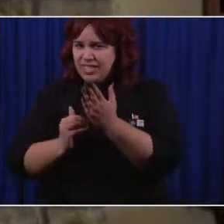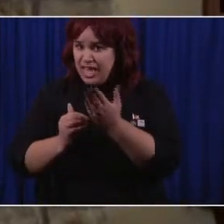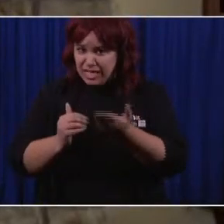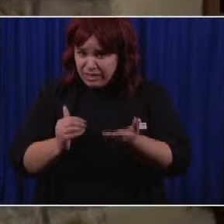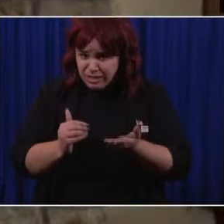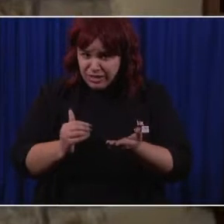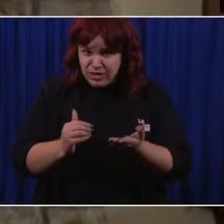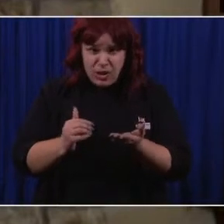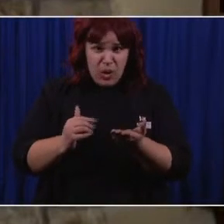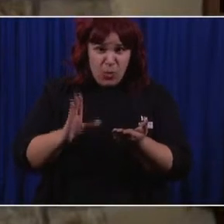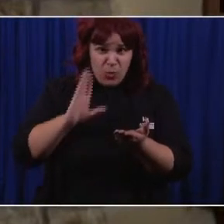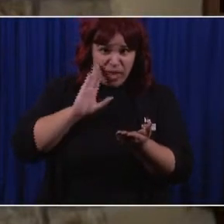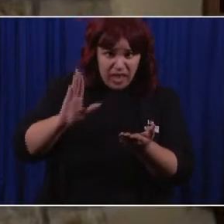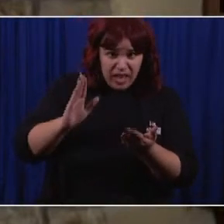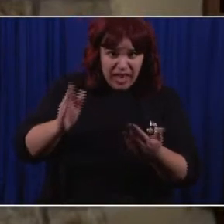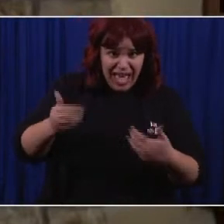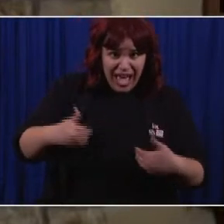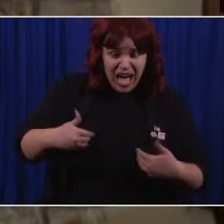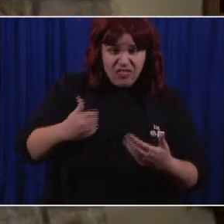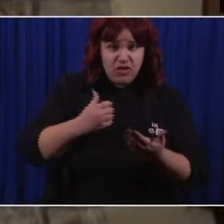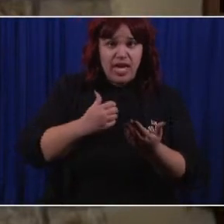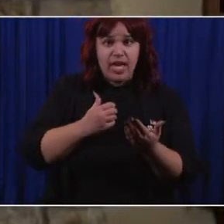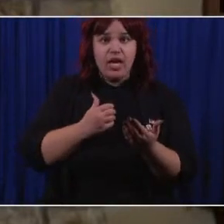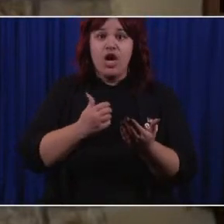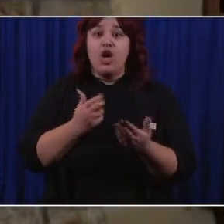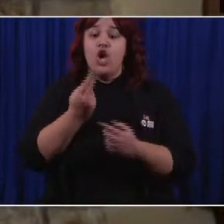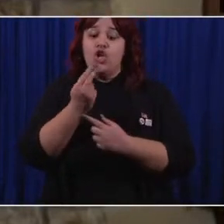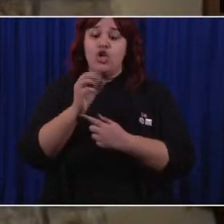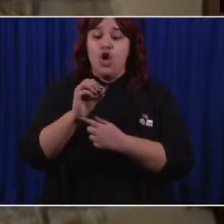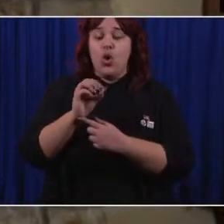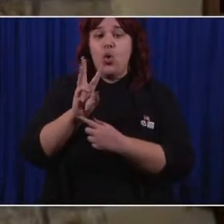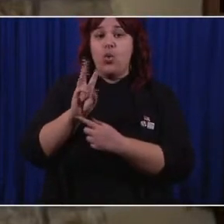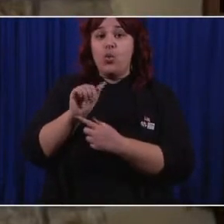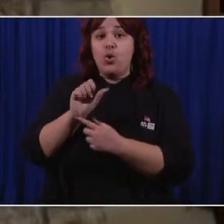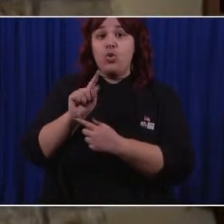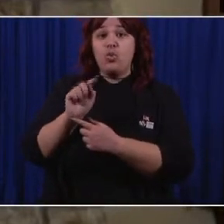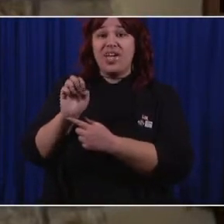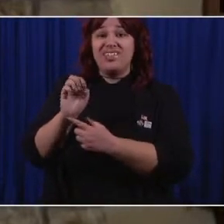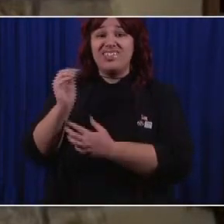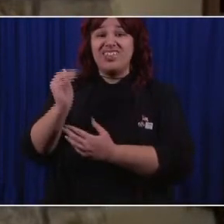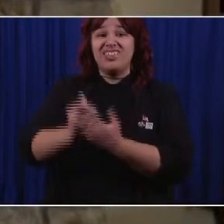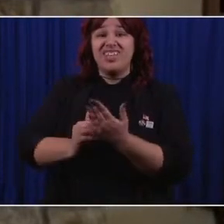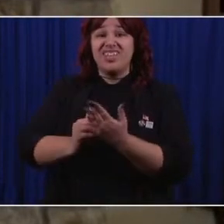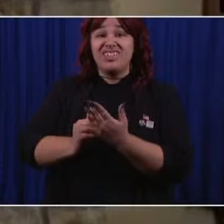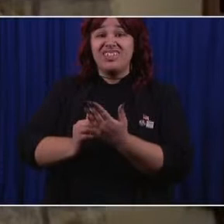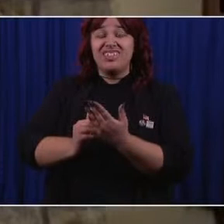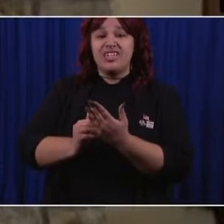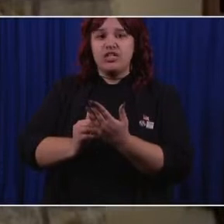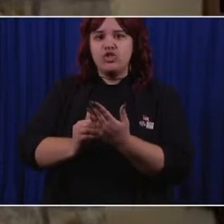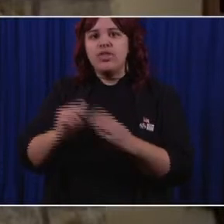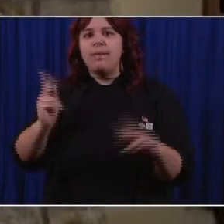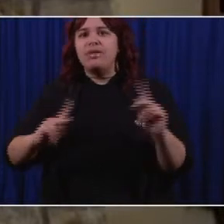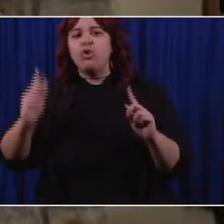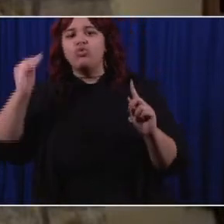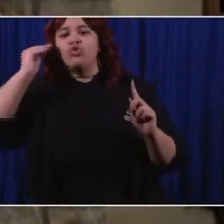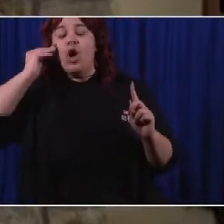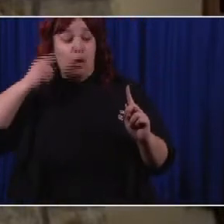the same way with full transparency so the public can be aware and know when to sign